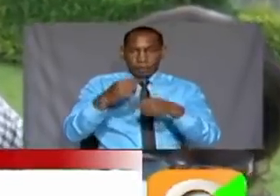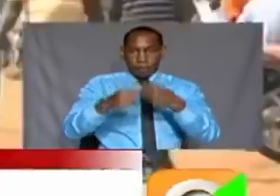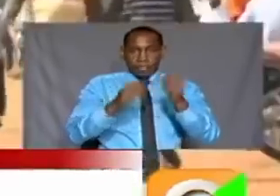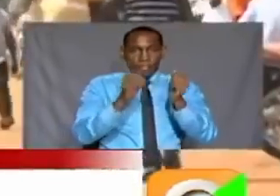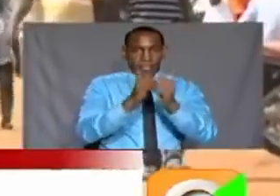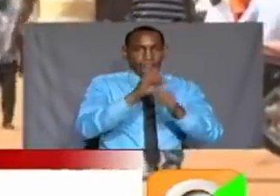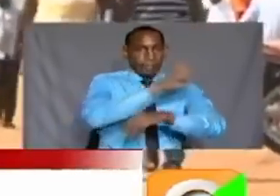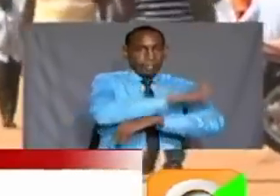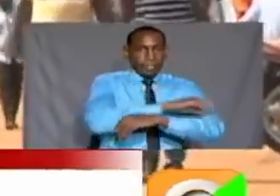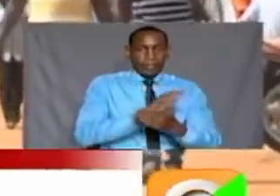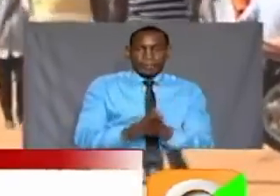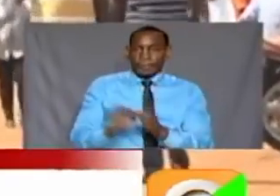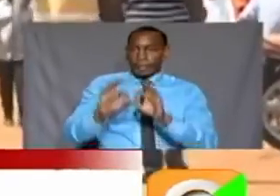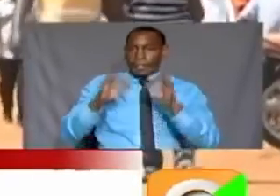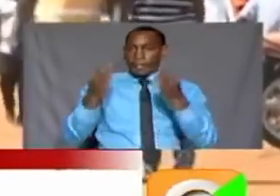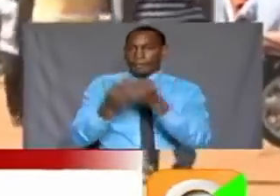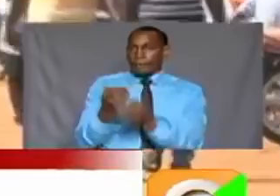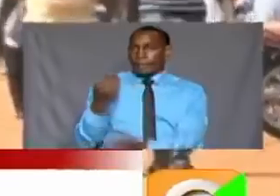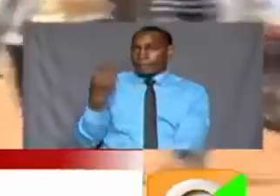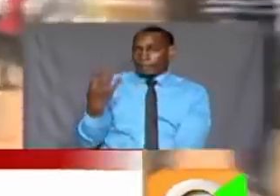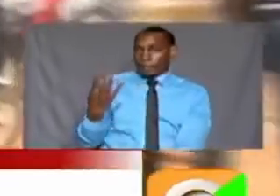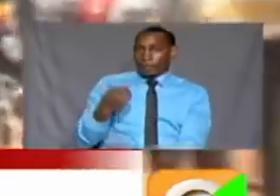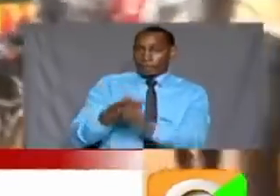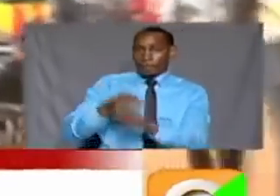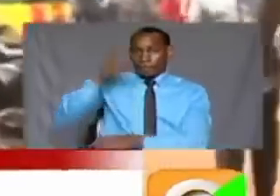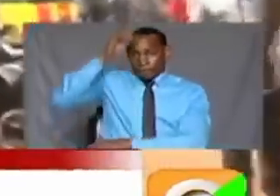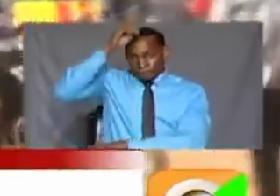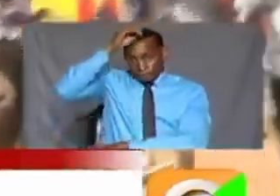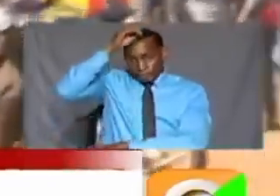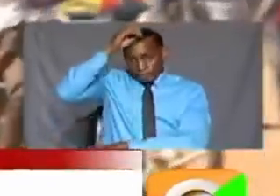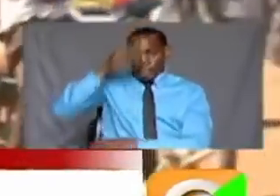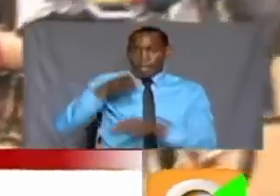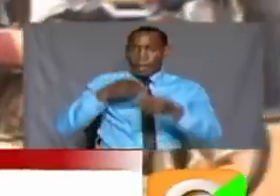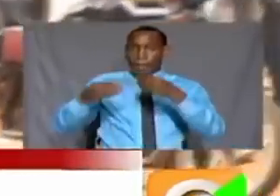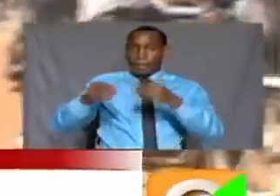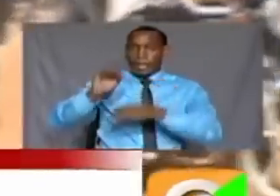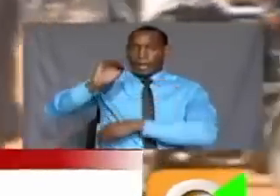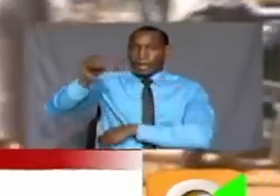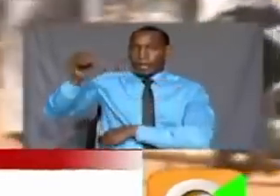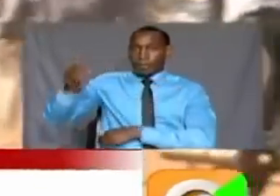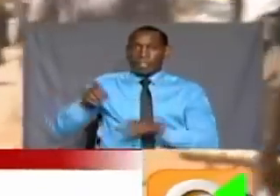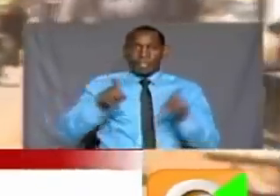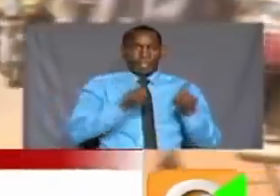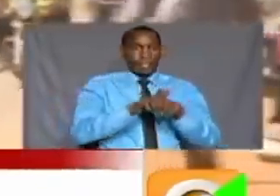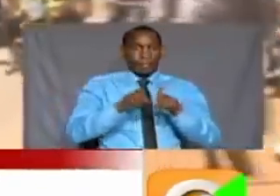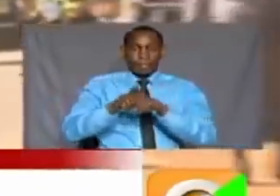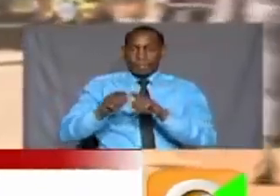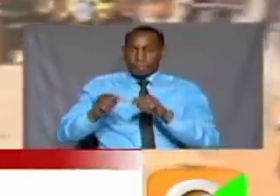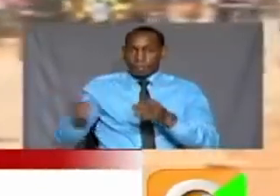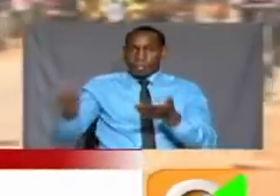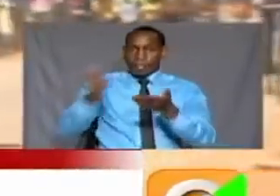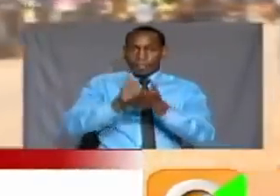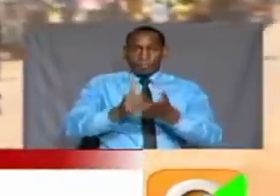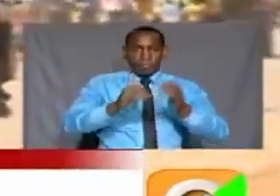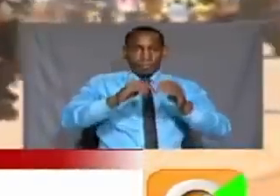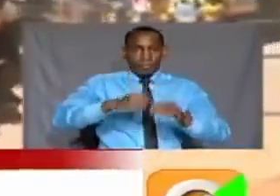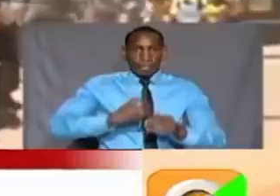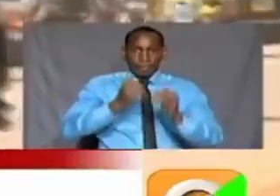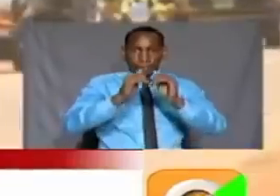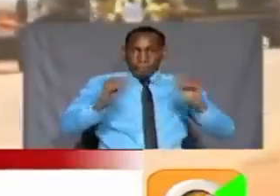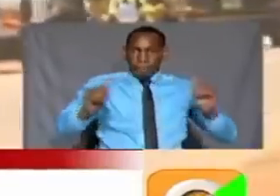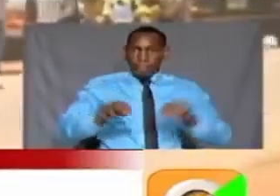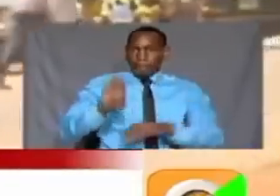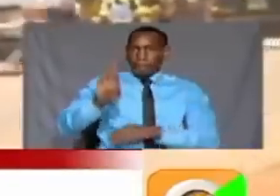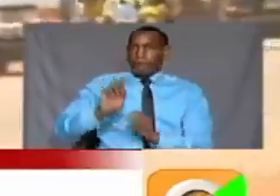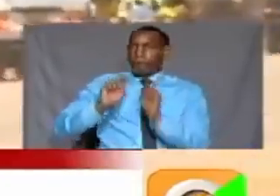day. A family of four from Loanya Village Matayos constituency in Busia County has also been placed in isolation at their home. The